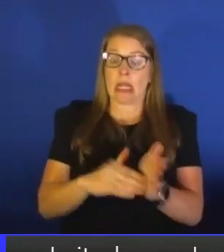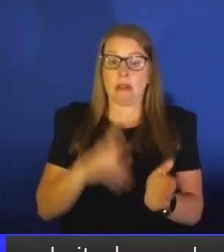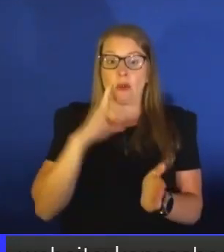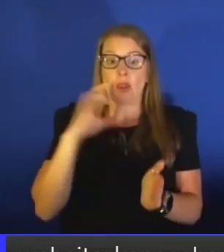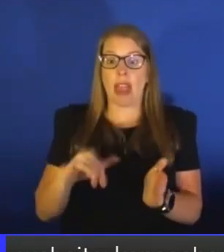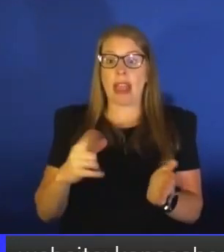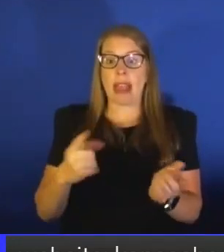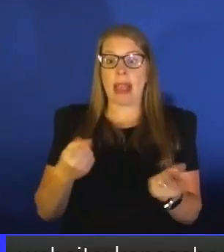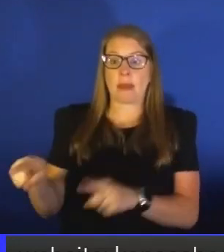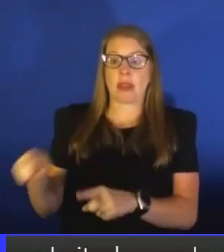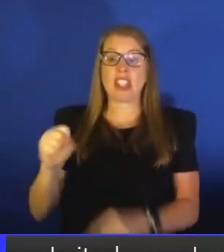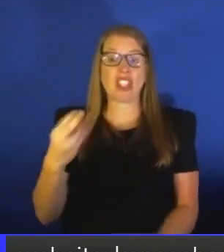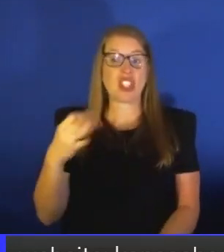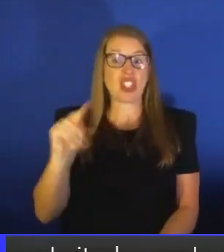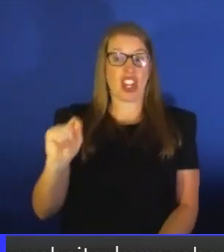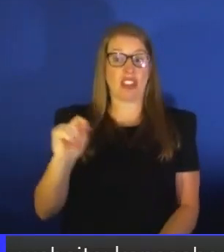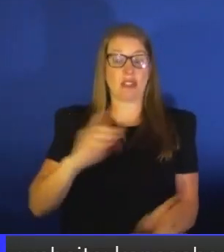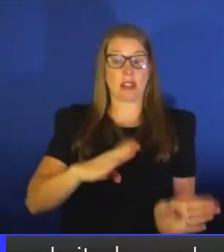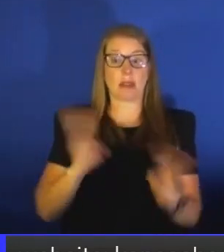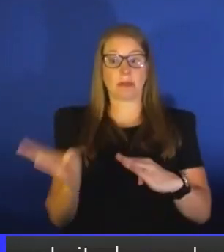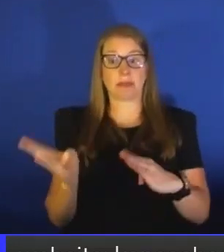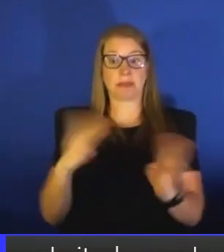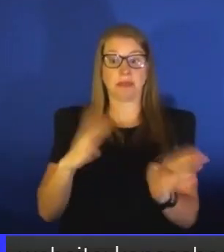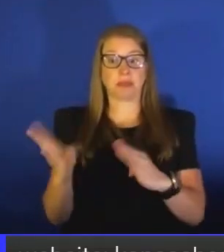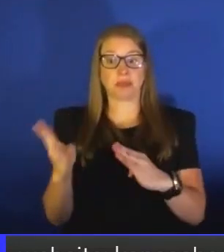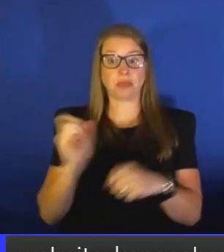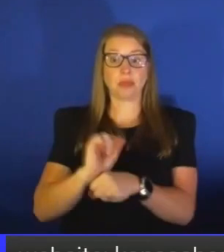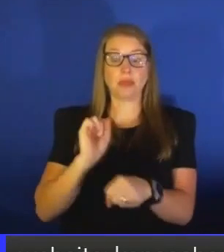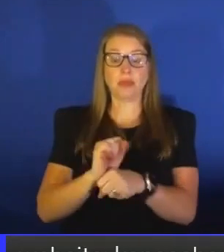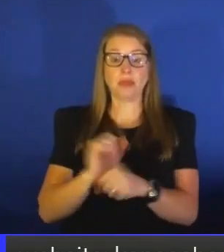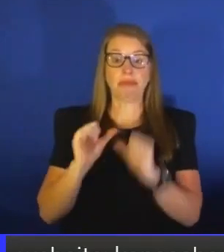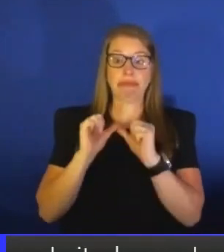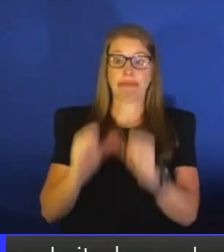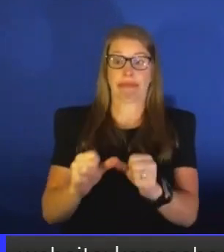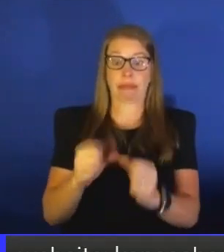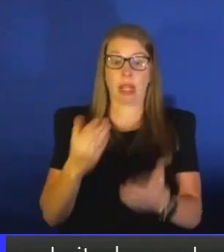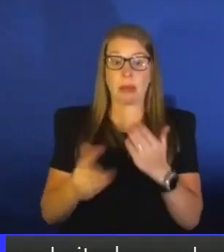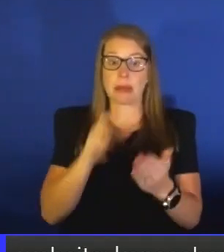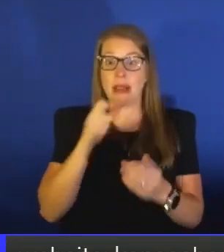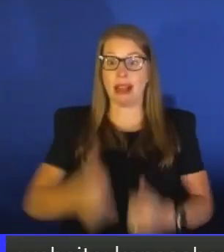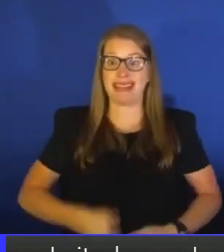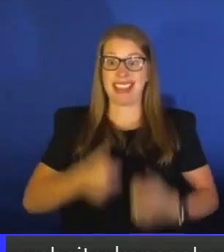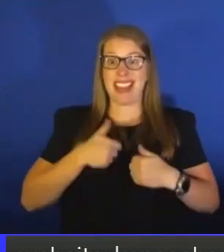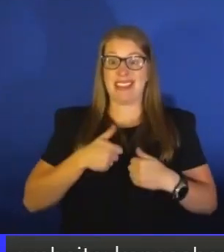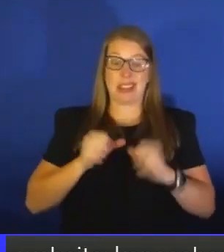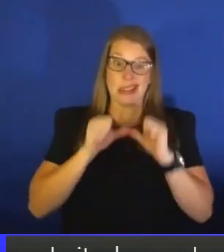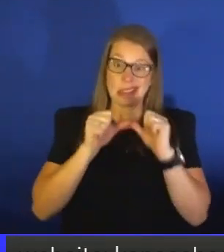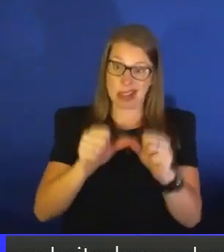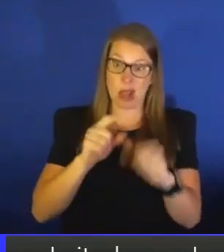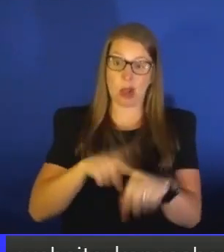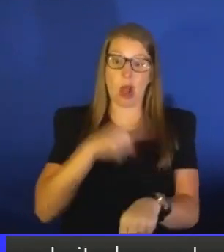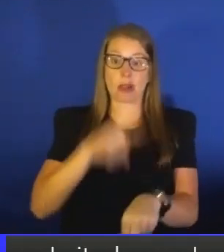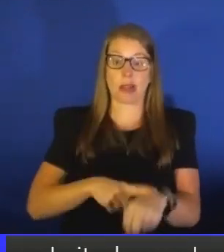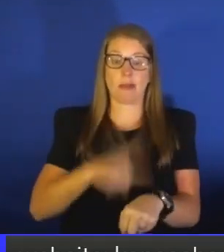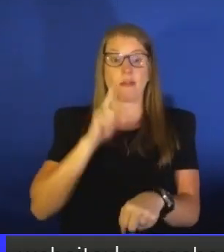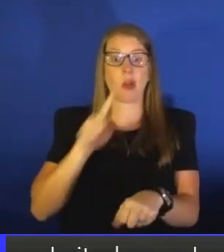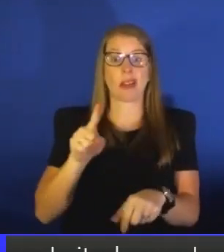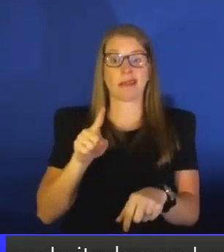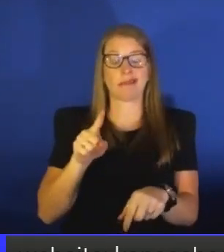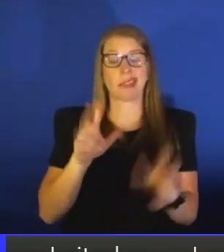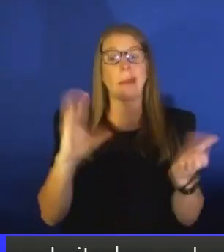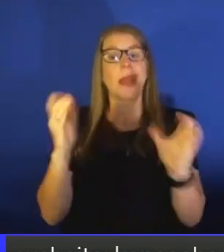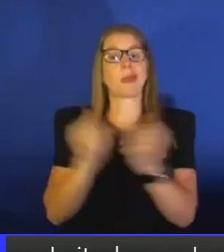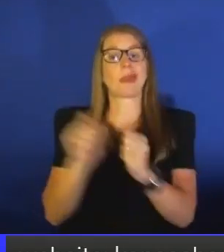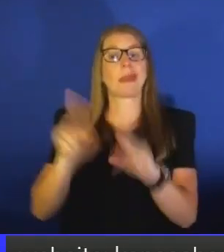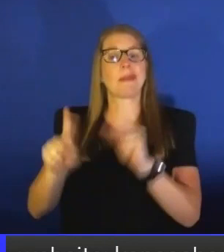and a lot of studies have shown that people that do shift work chronically may not live as long as people that don't do shift work. But